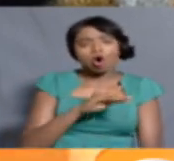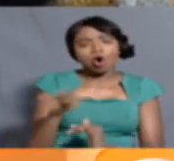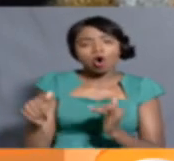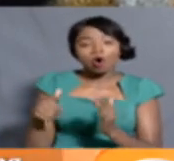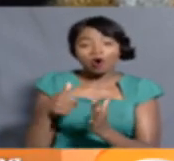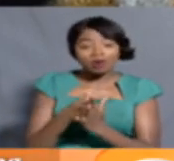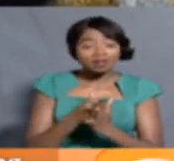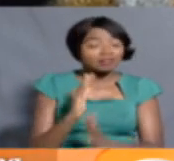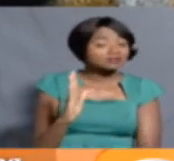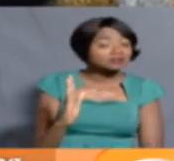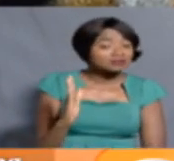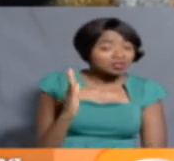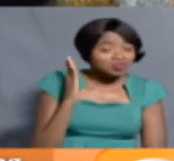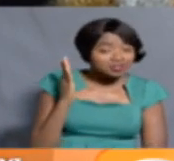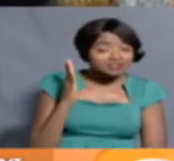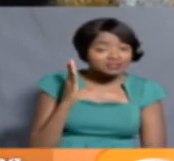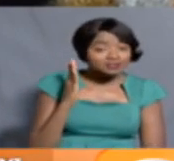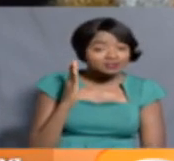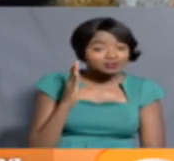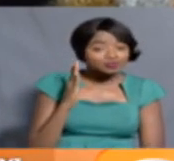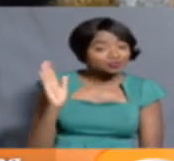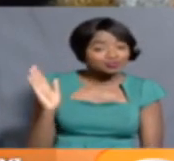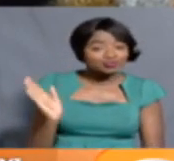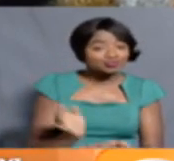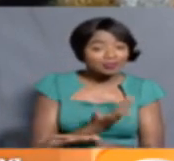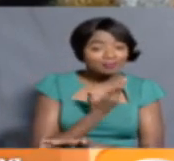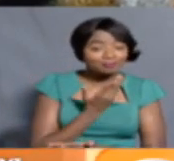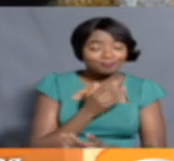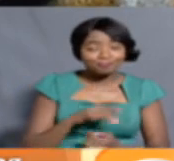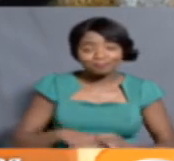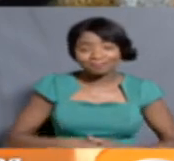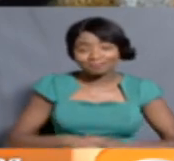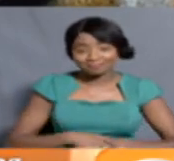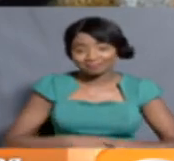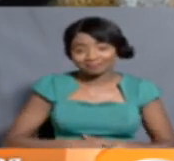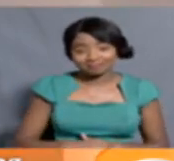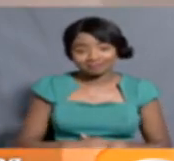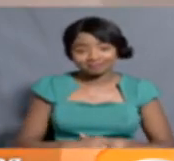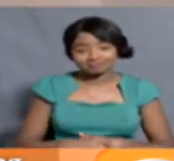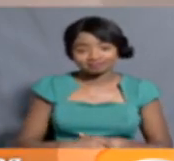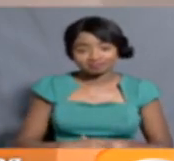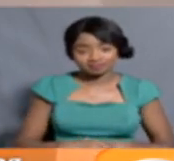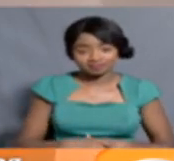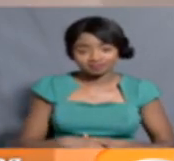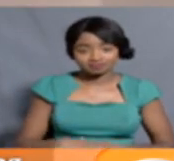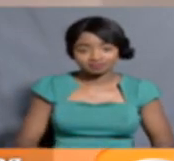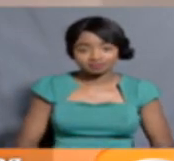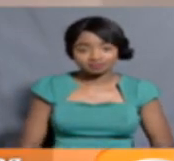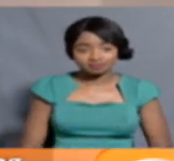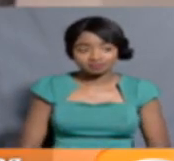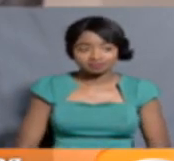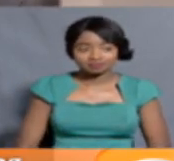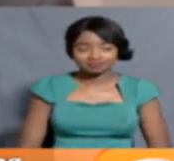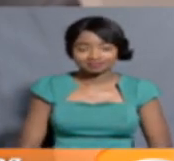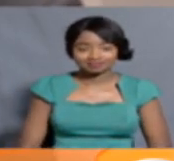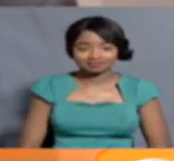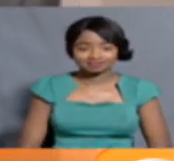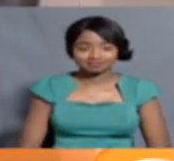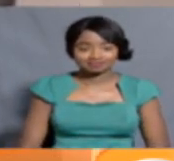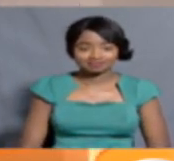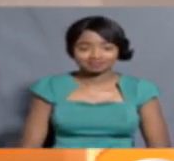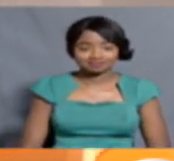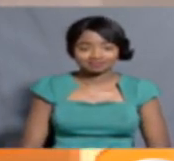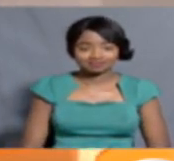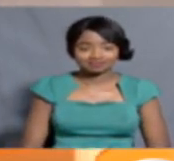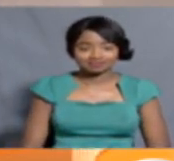their bodyguards. Joe, I want to read to you a tweet by majority leader in the Senate,